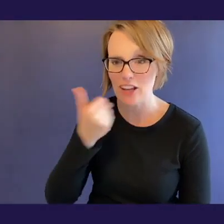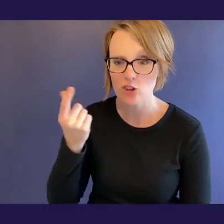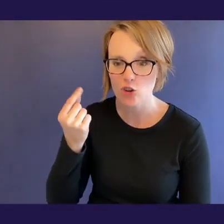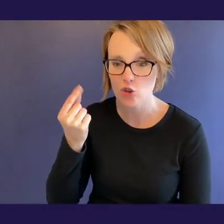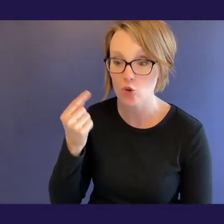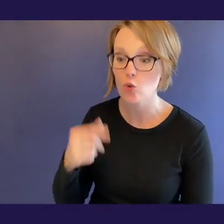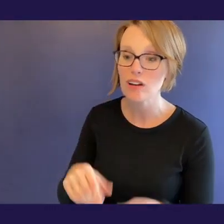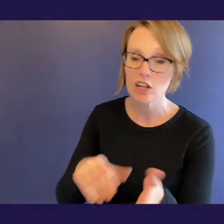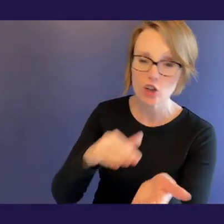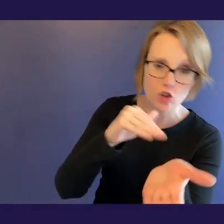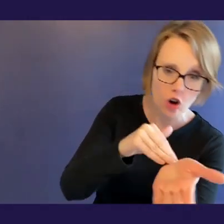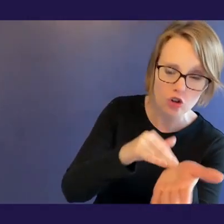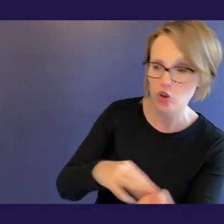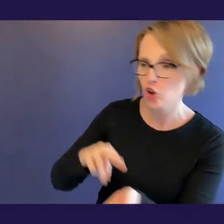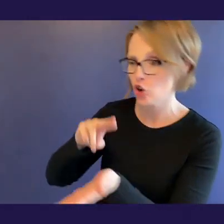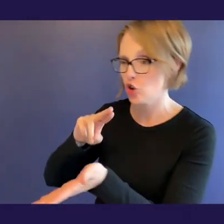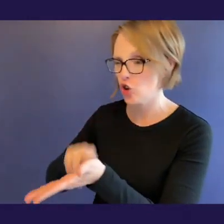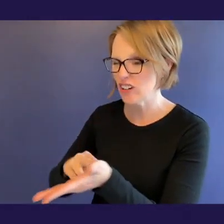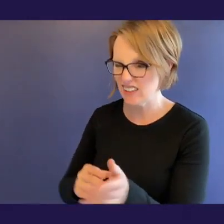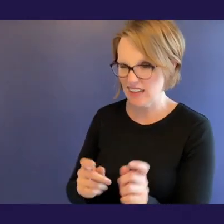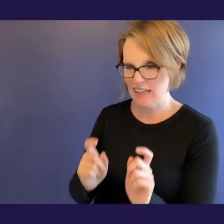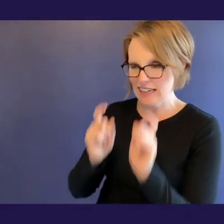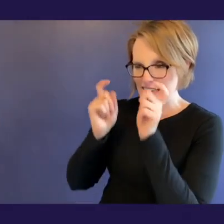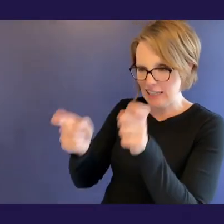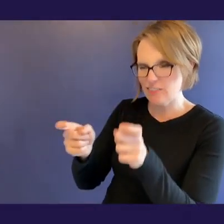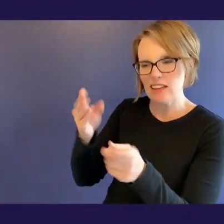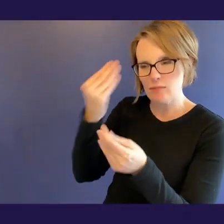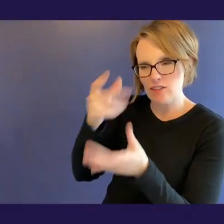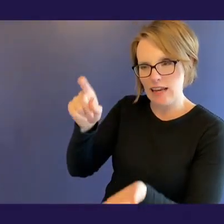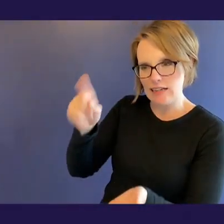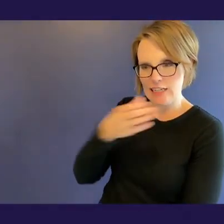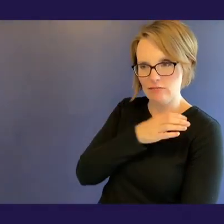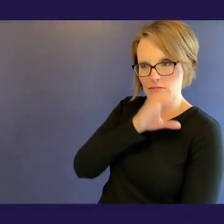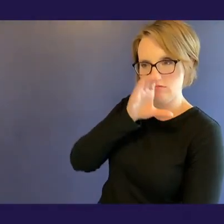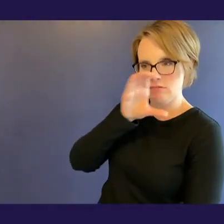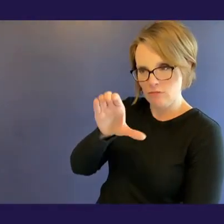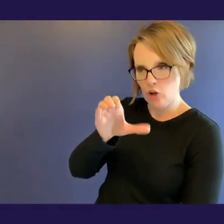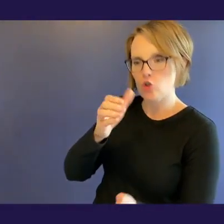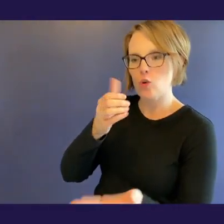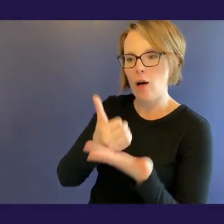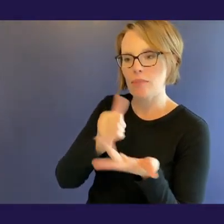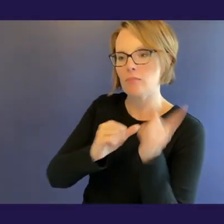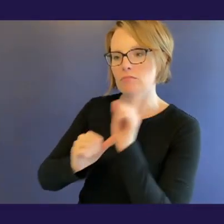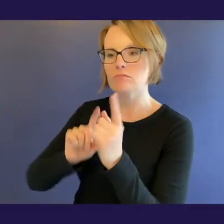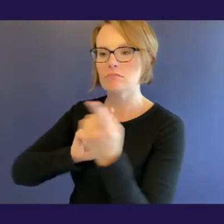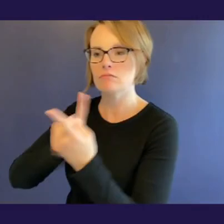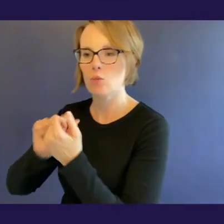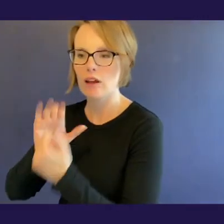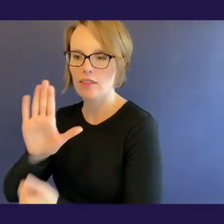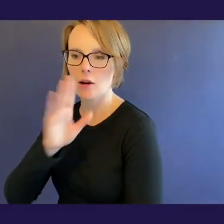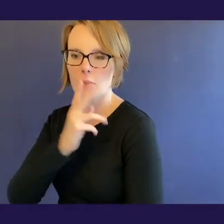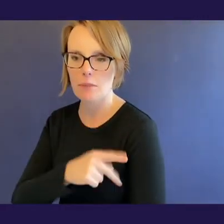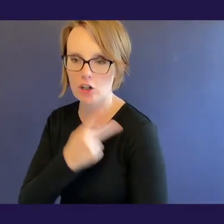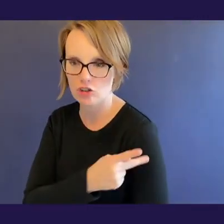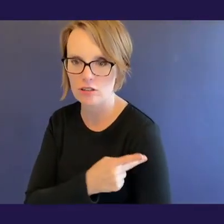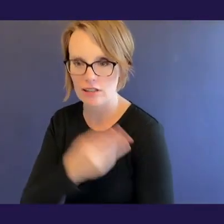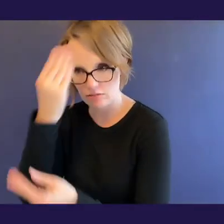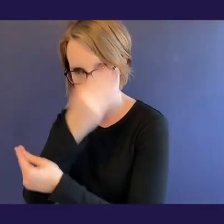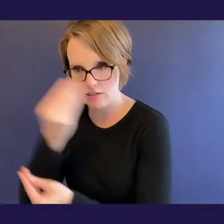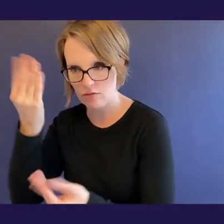the information they need. Of course, healthcare workers might be responsible for a proportion